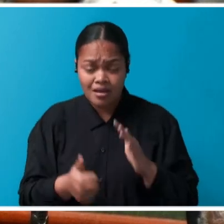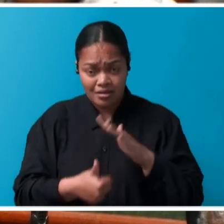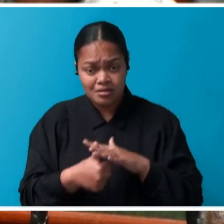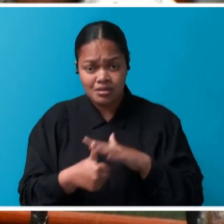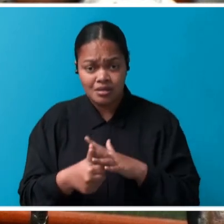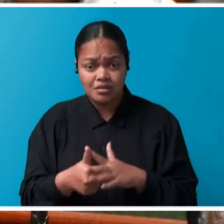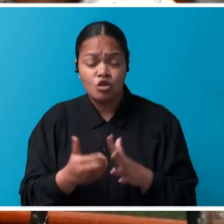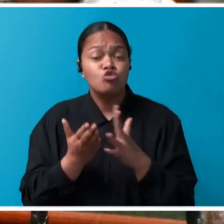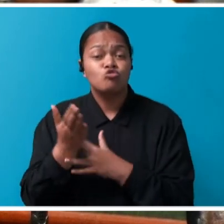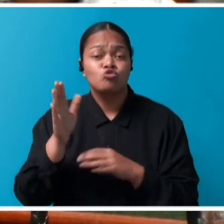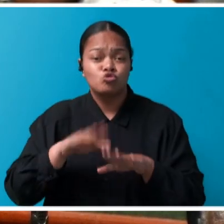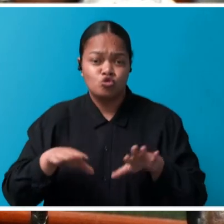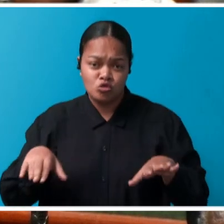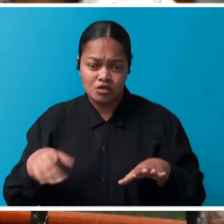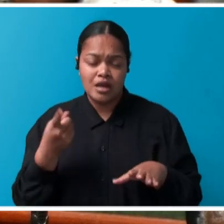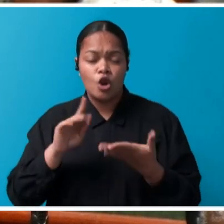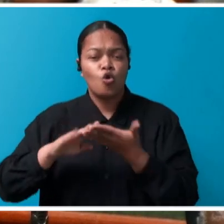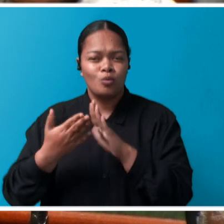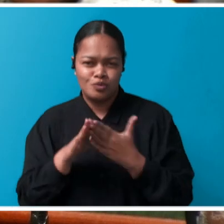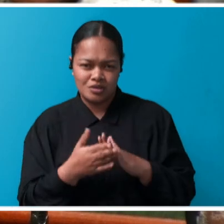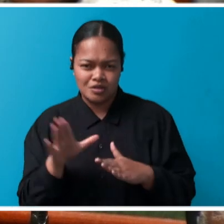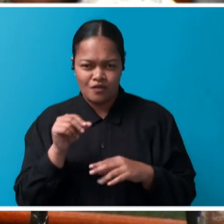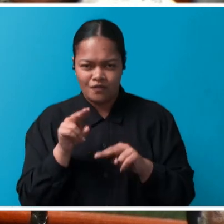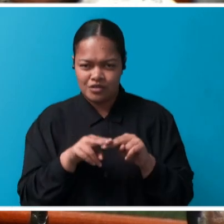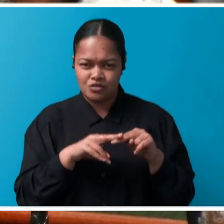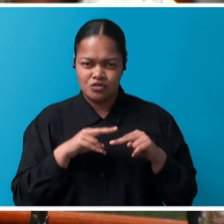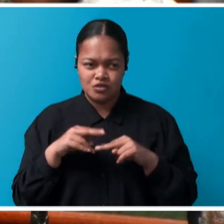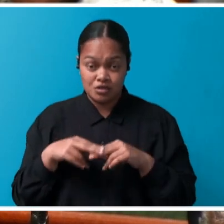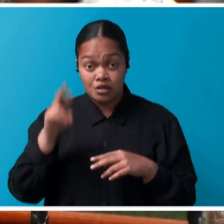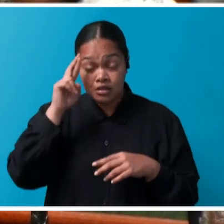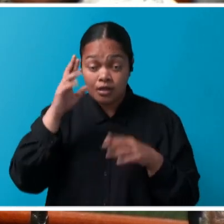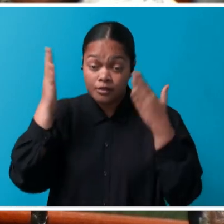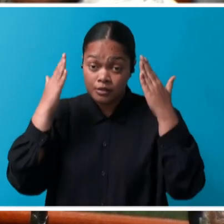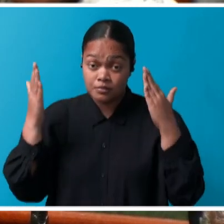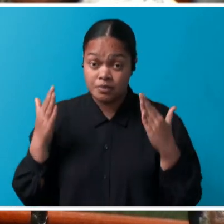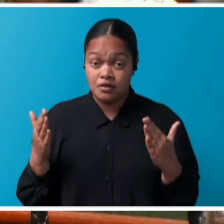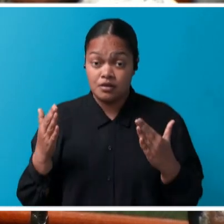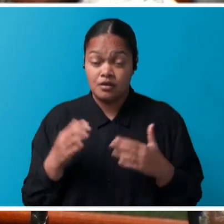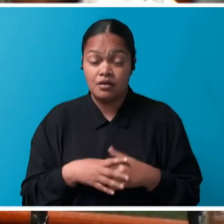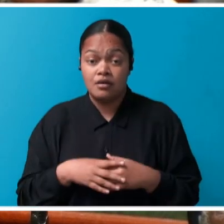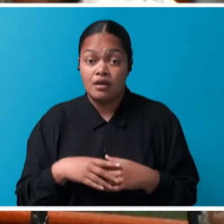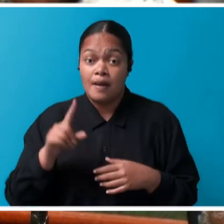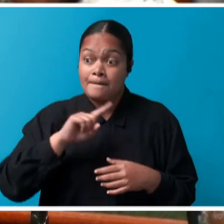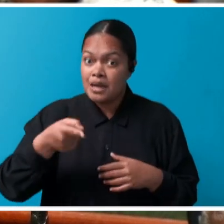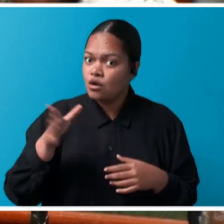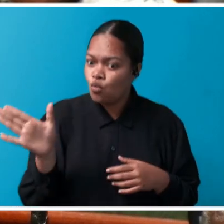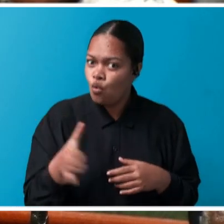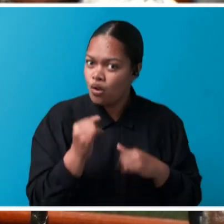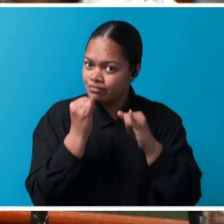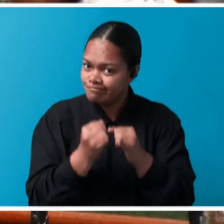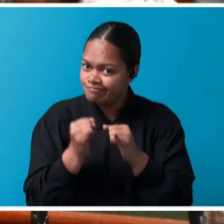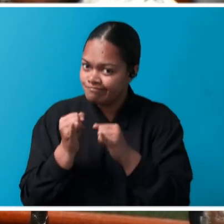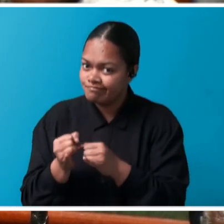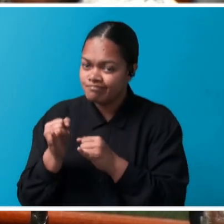the children and the community of Fiji. Mr. Speaker, sir, when every individual has